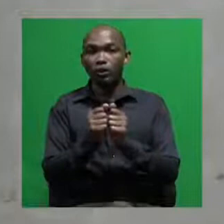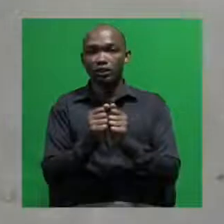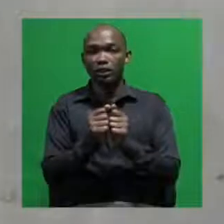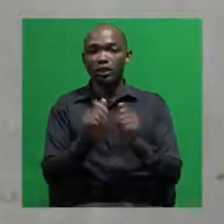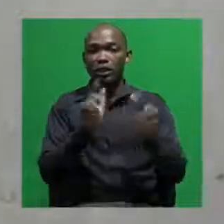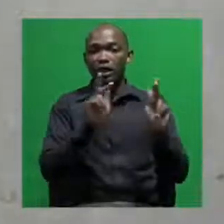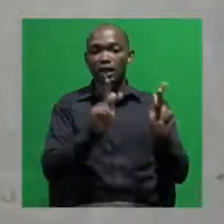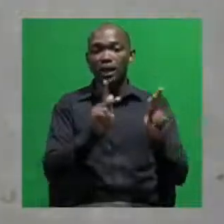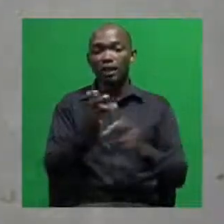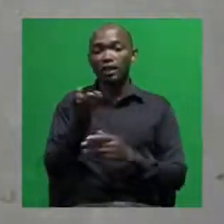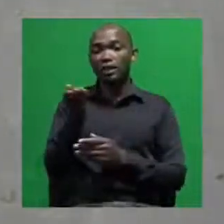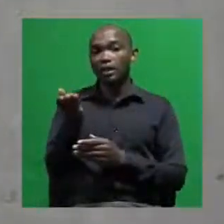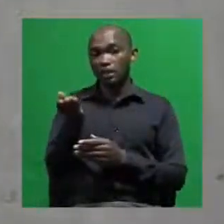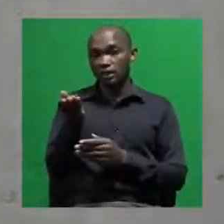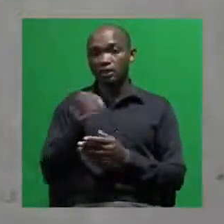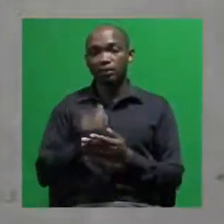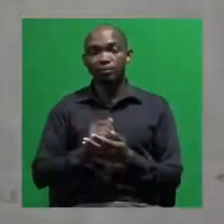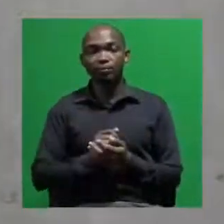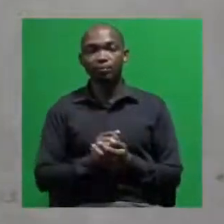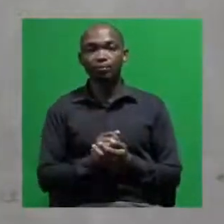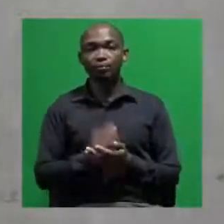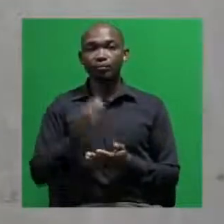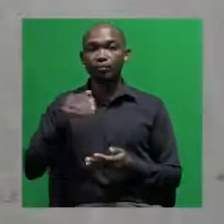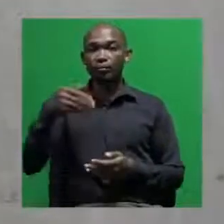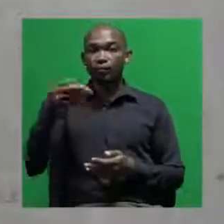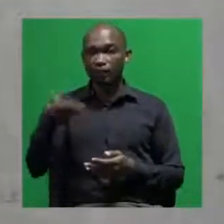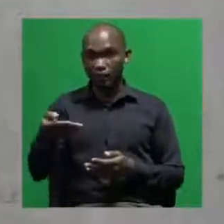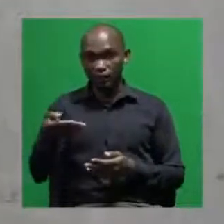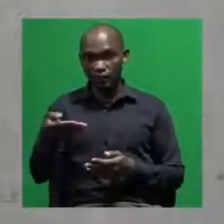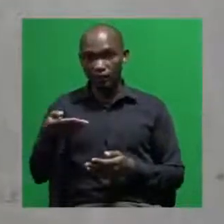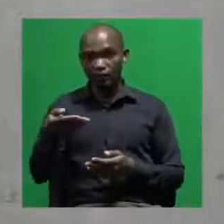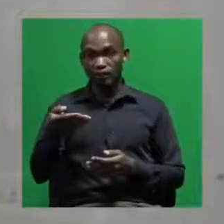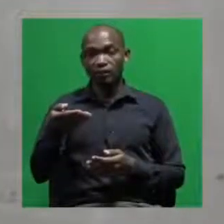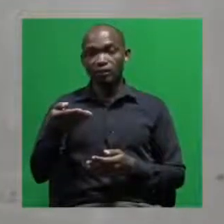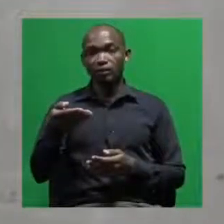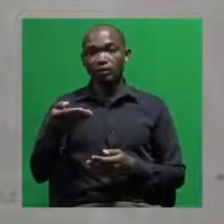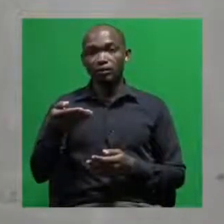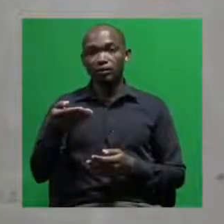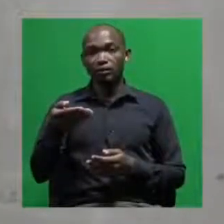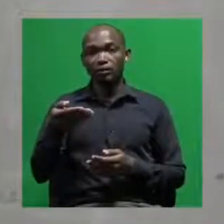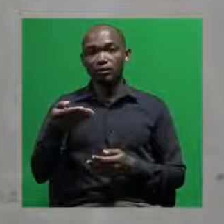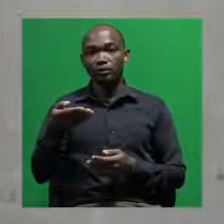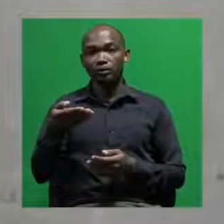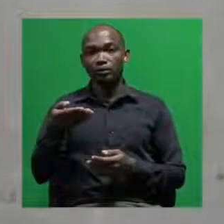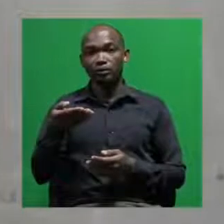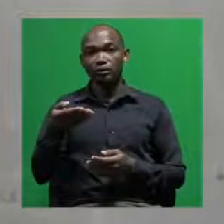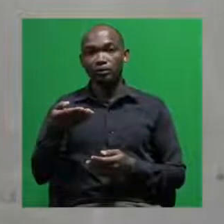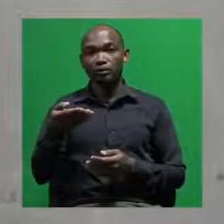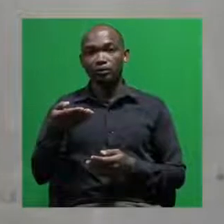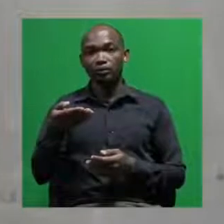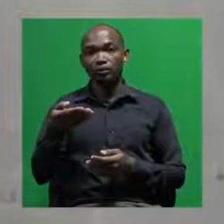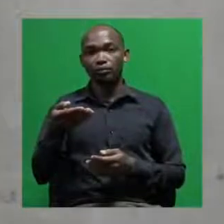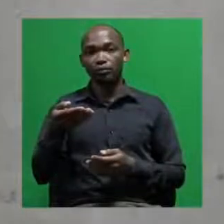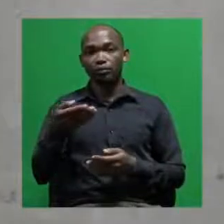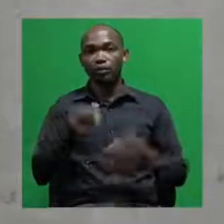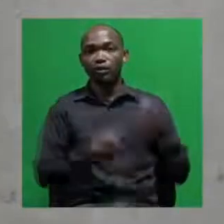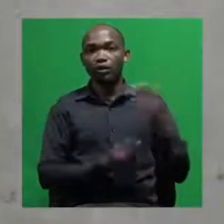then due to the particle moving and due to the